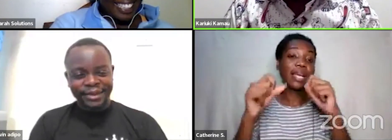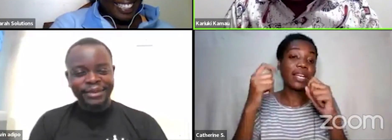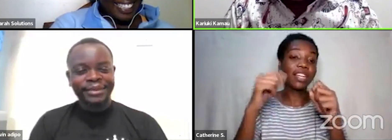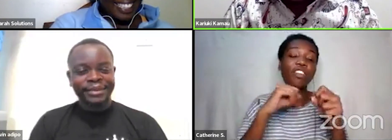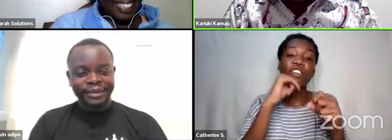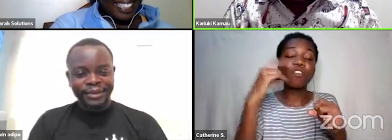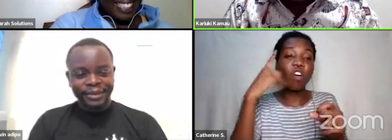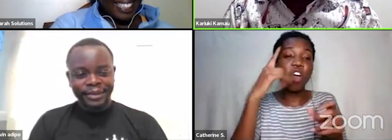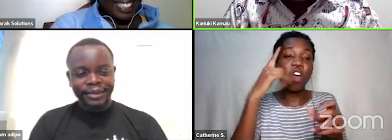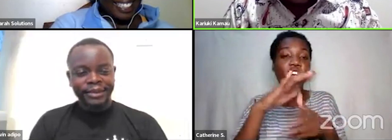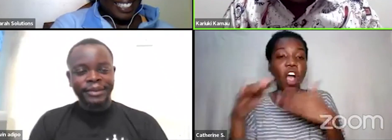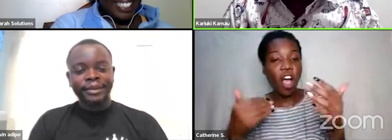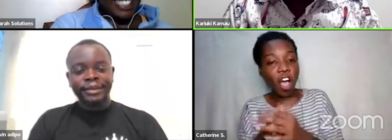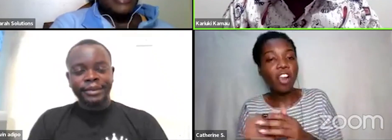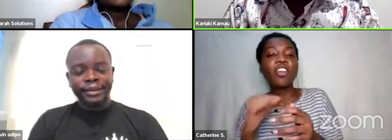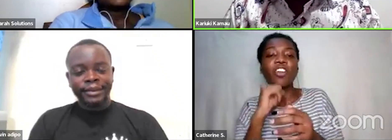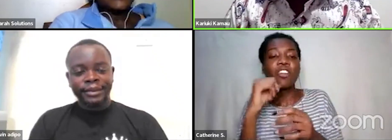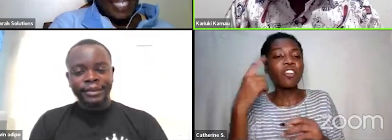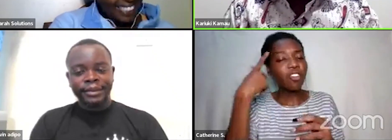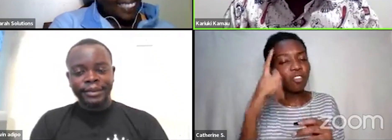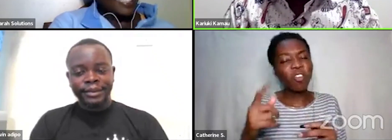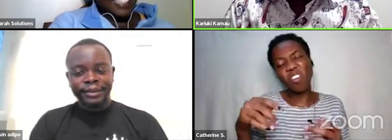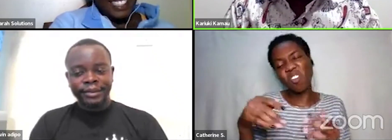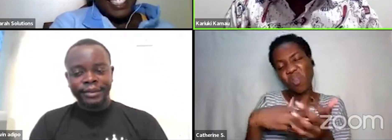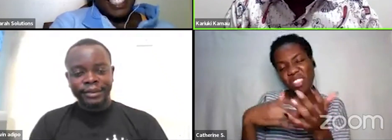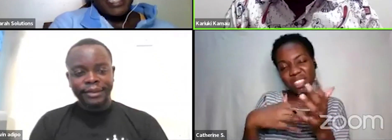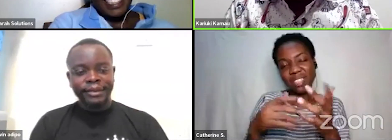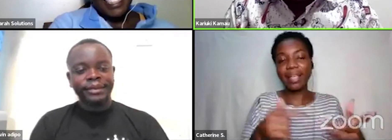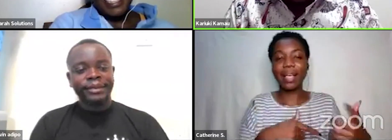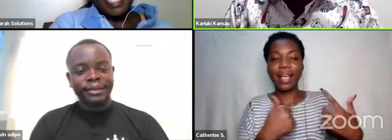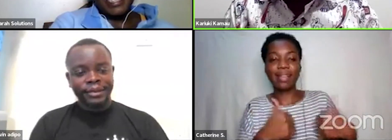for the faint-hearted also.